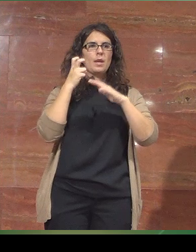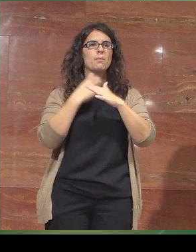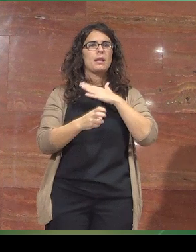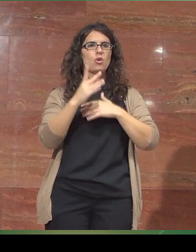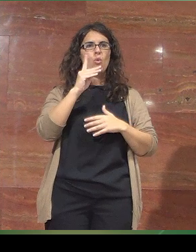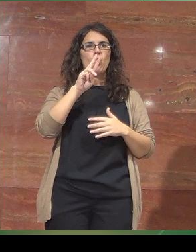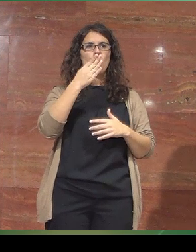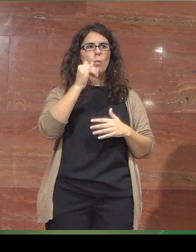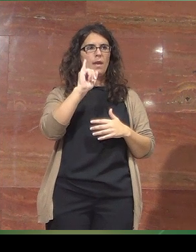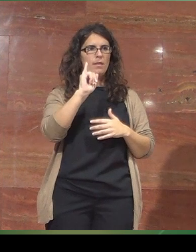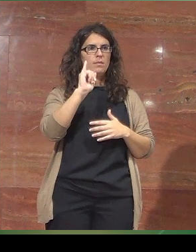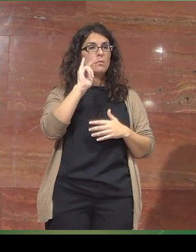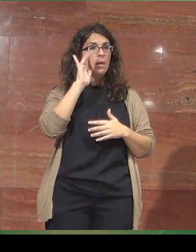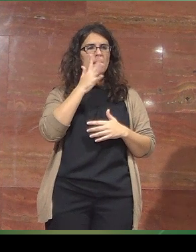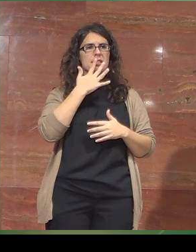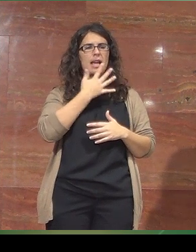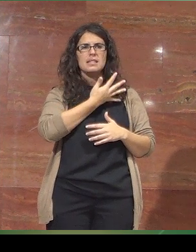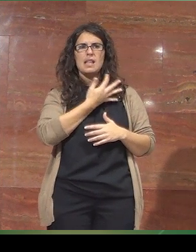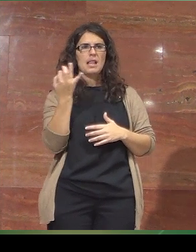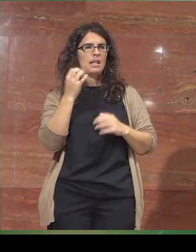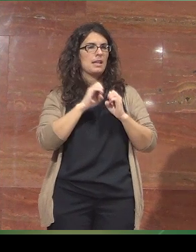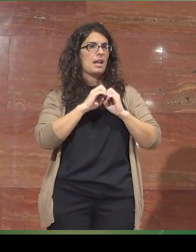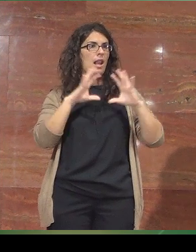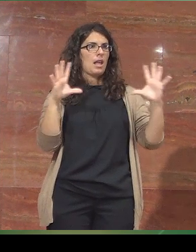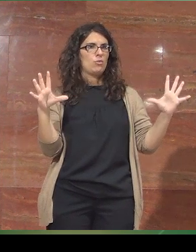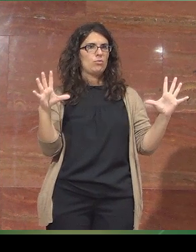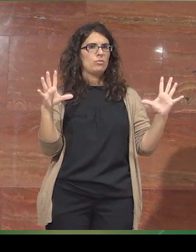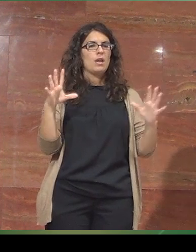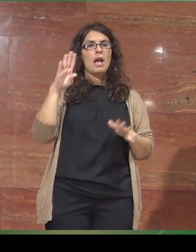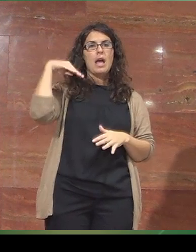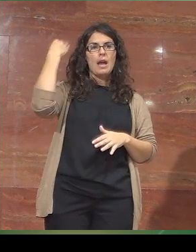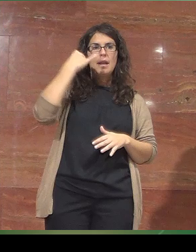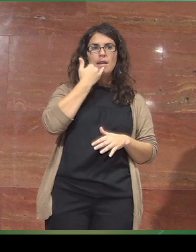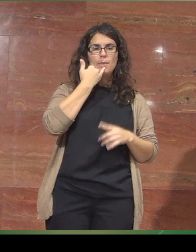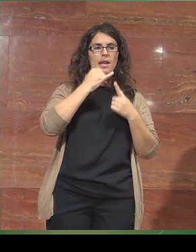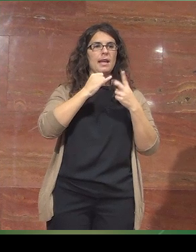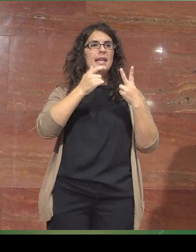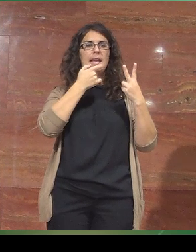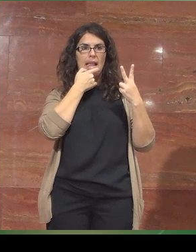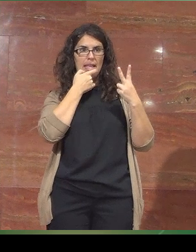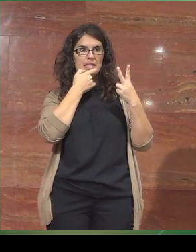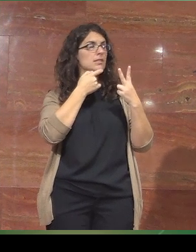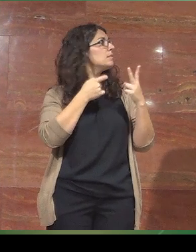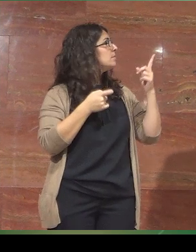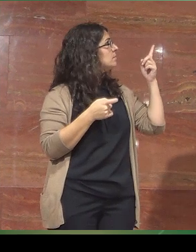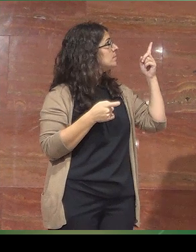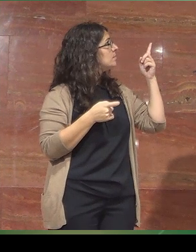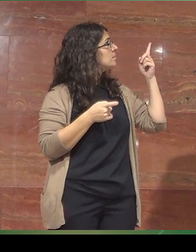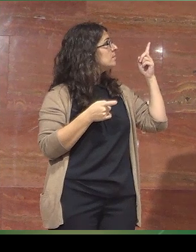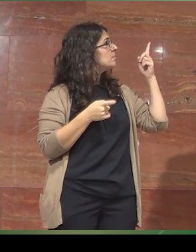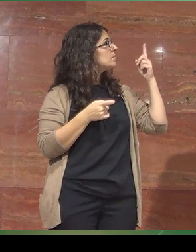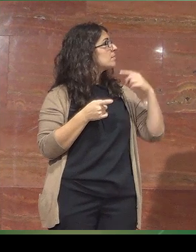clear, whether or not you speak Arabic or English, you see a good clear arrow and a good clear pictogram of a train.